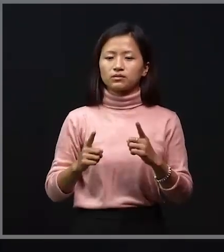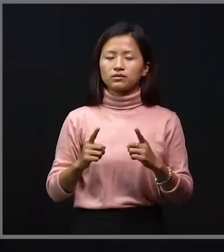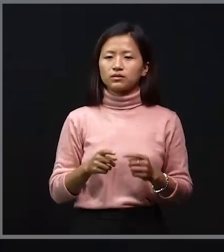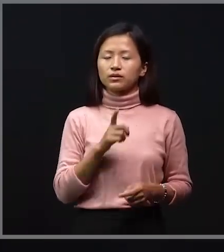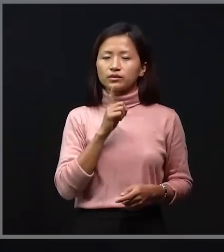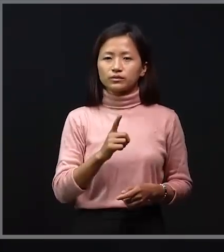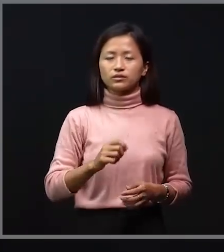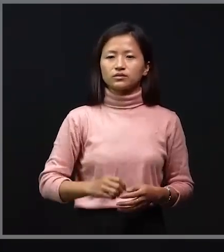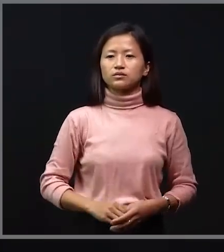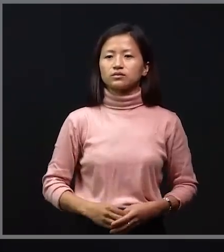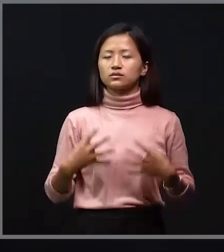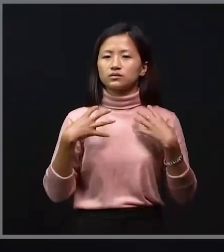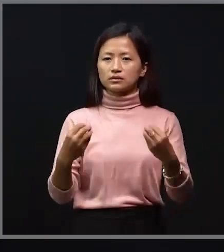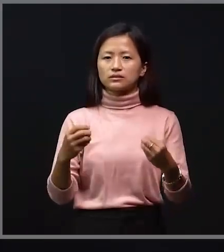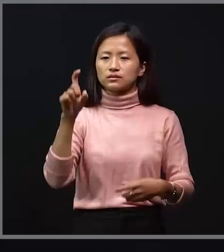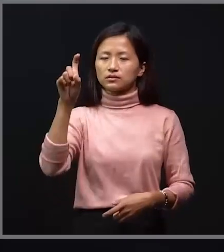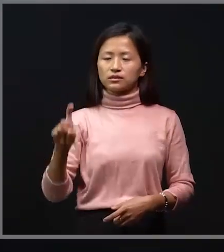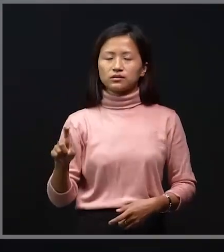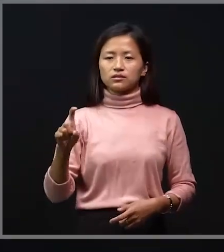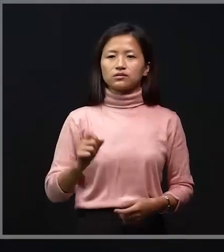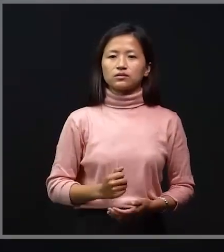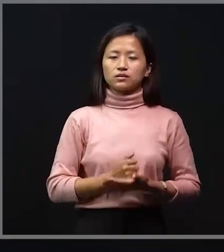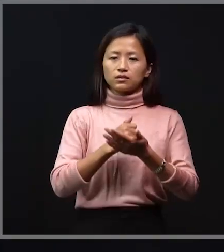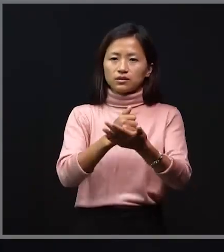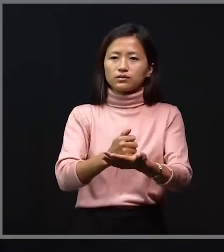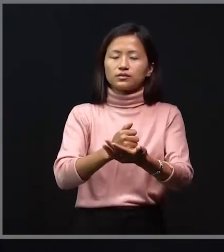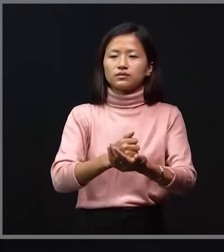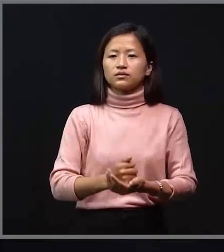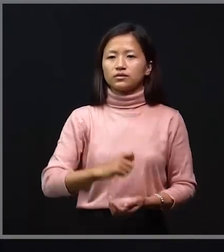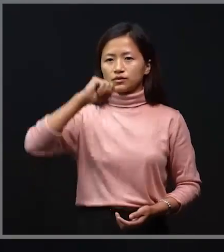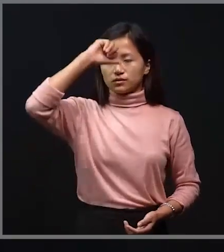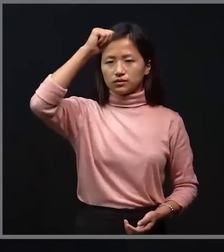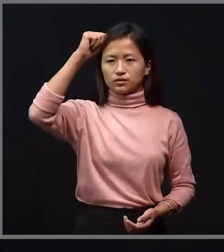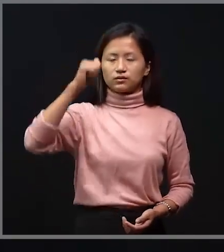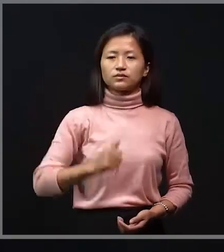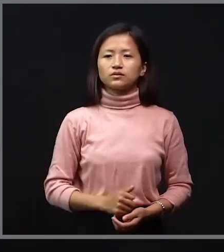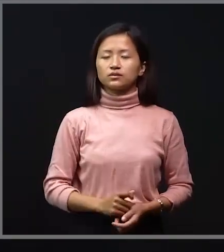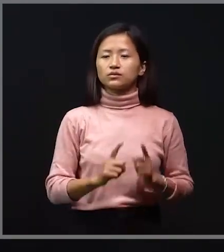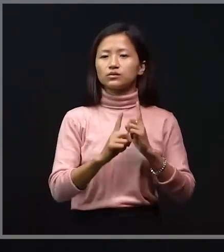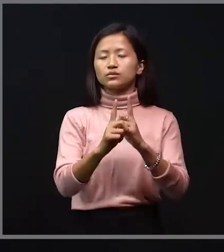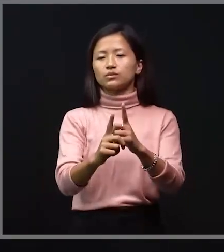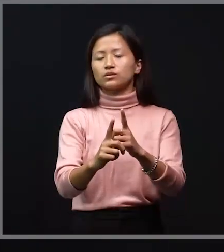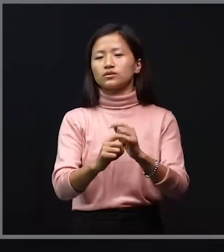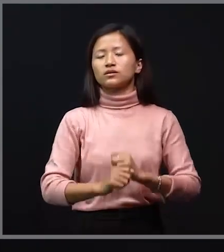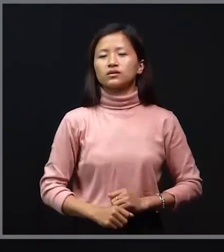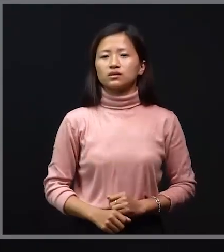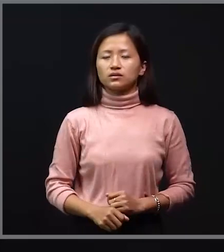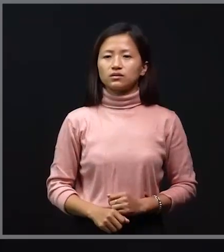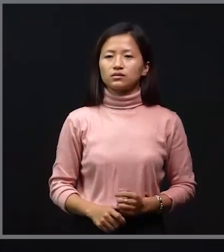to, they want the need, okay? They need the help of the Indians, and that is to work as a clerk in